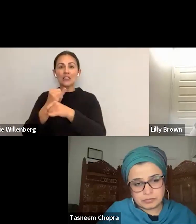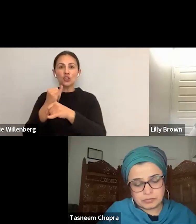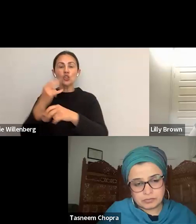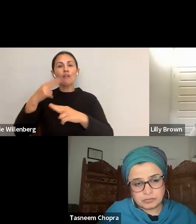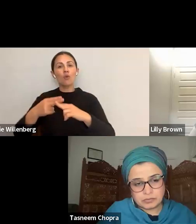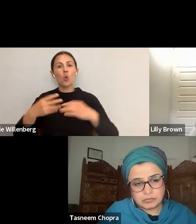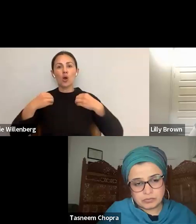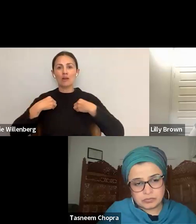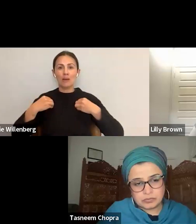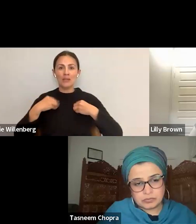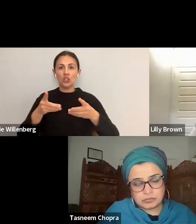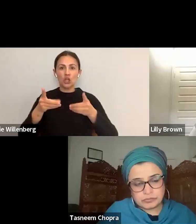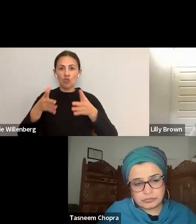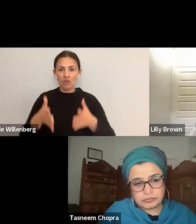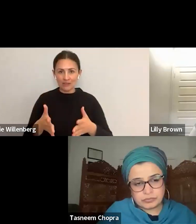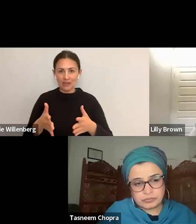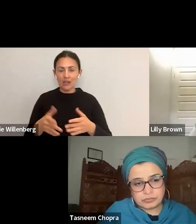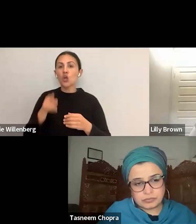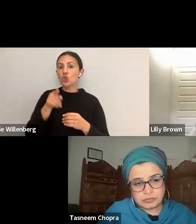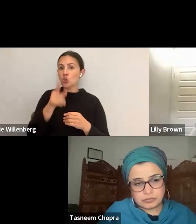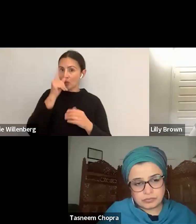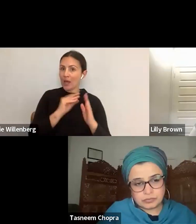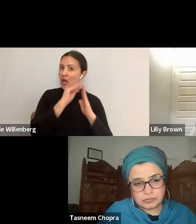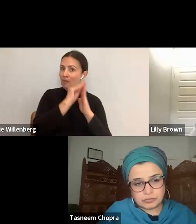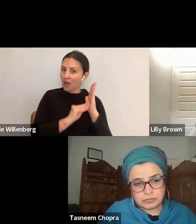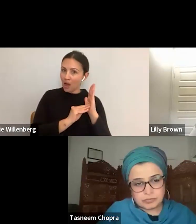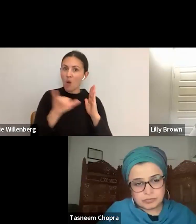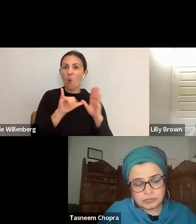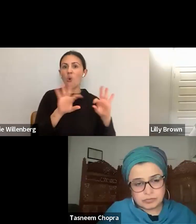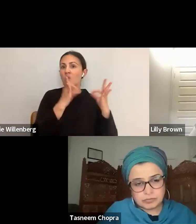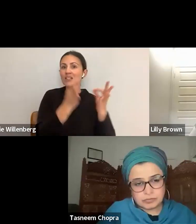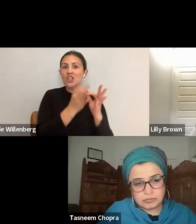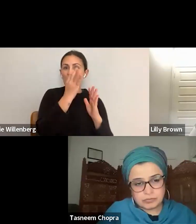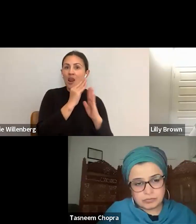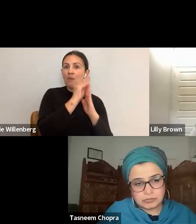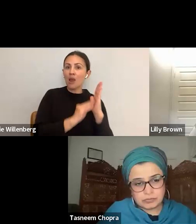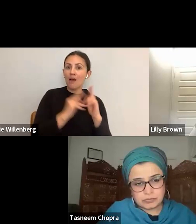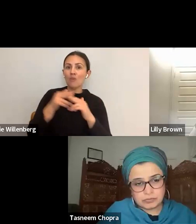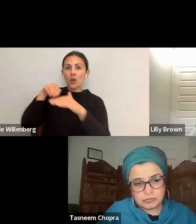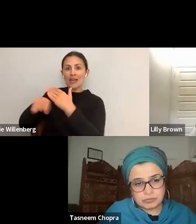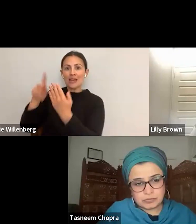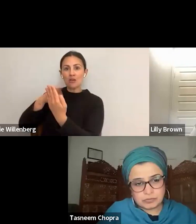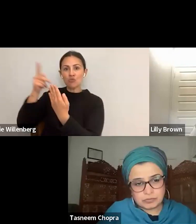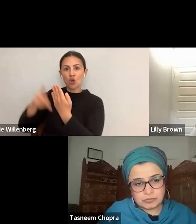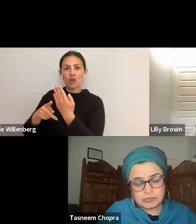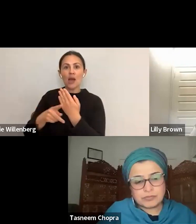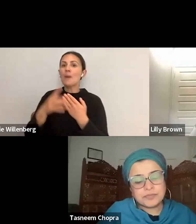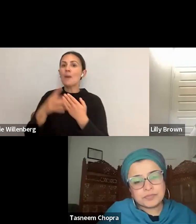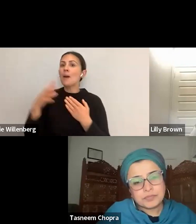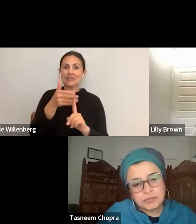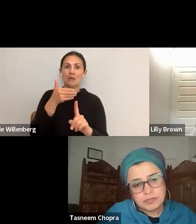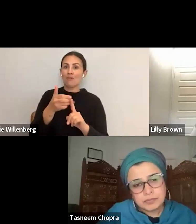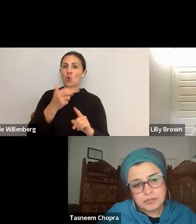These training opportunities are open for application by individuals and organisations, and the closing date is the 19th of September. For